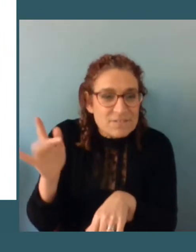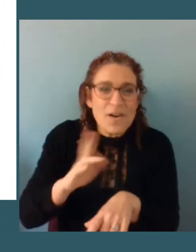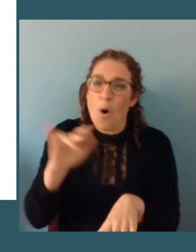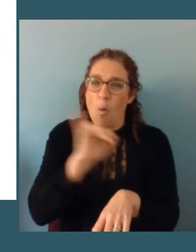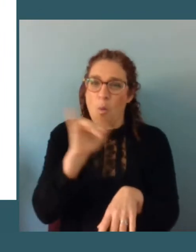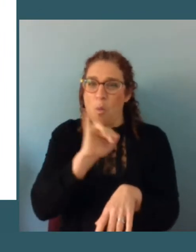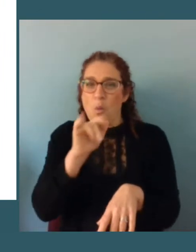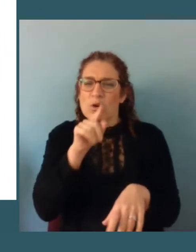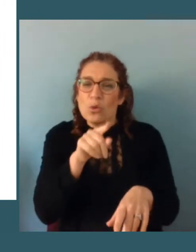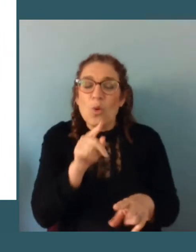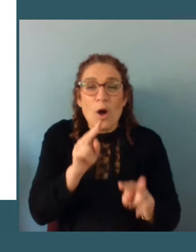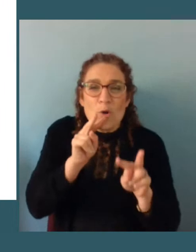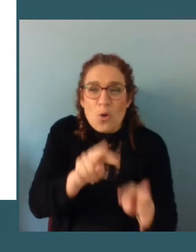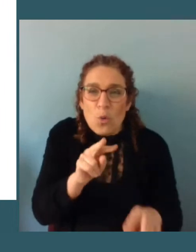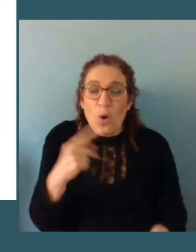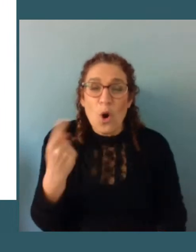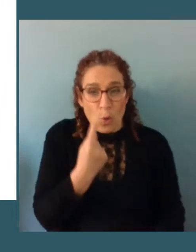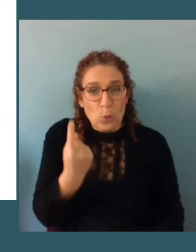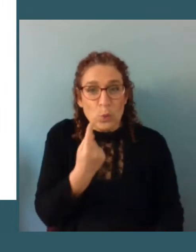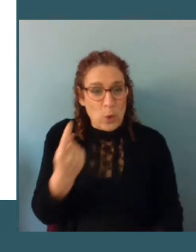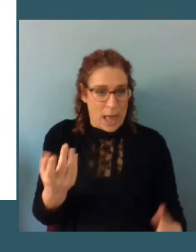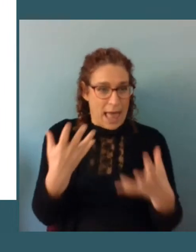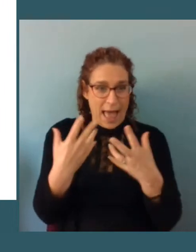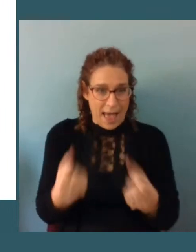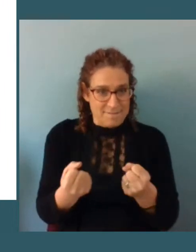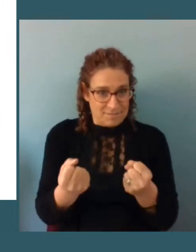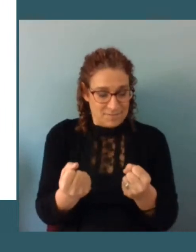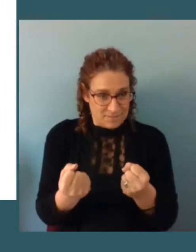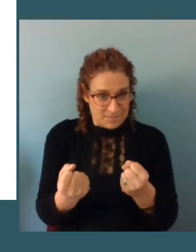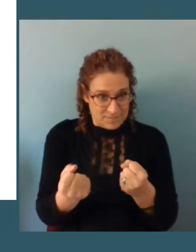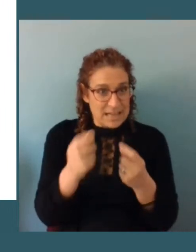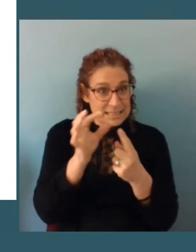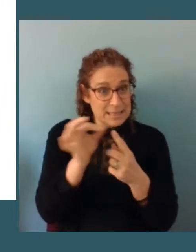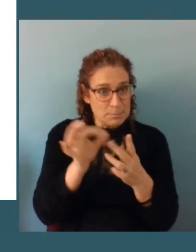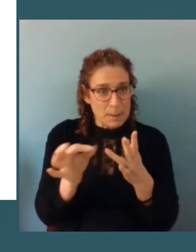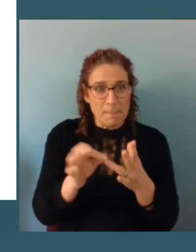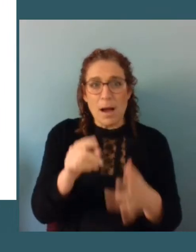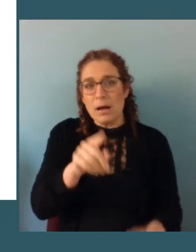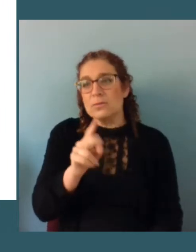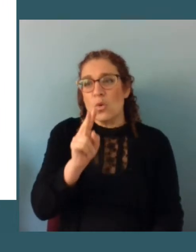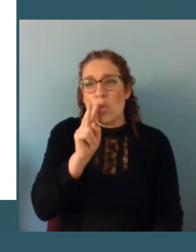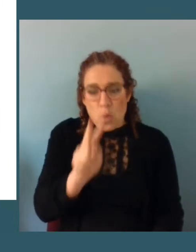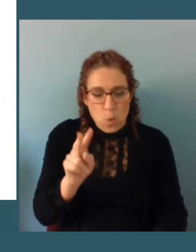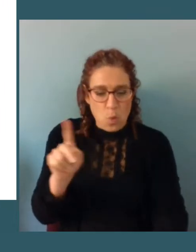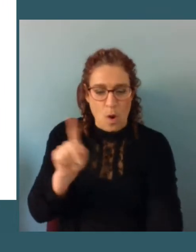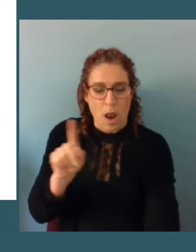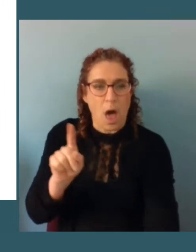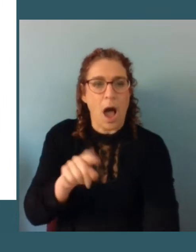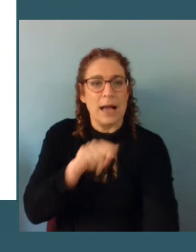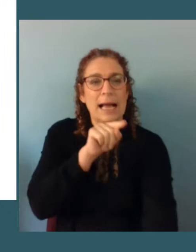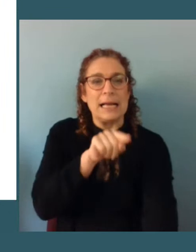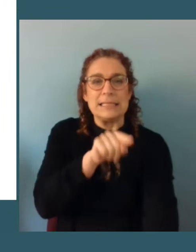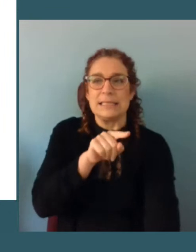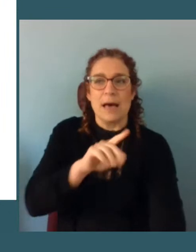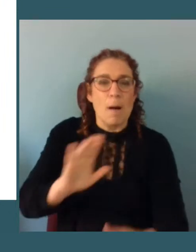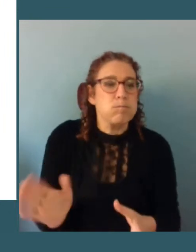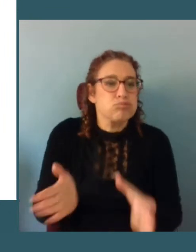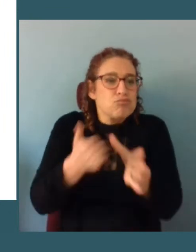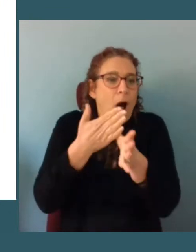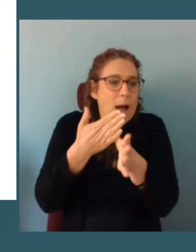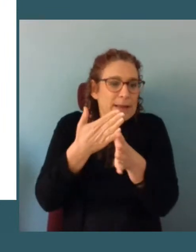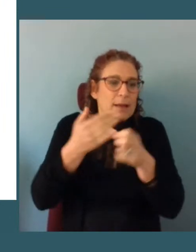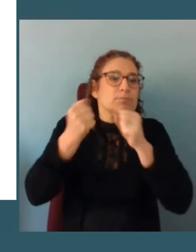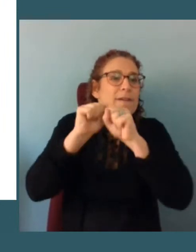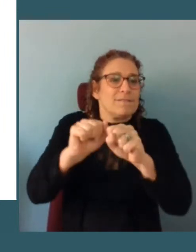who have already got symptoms, the stratification seems to be a primary prevention strategy, which would be